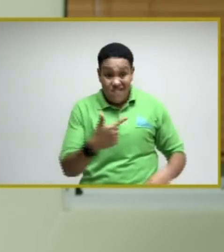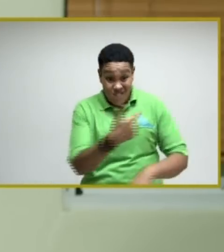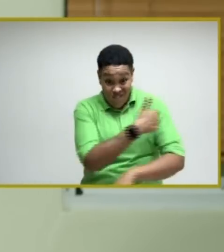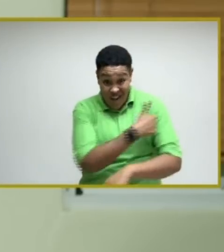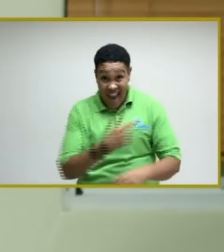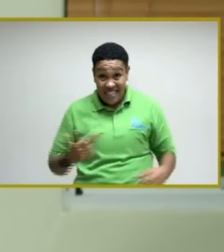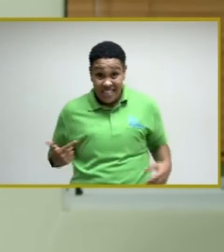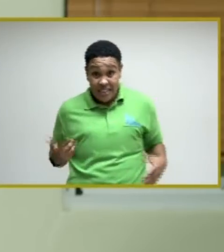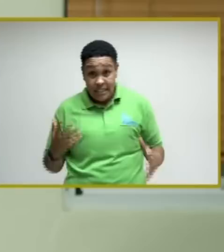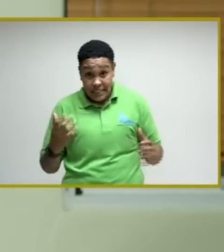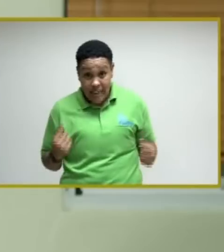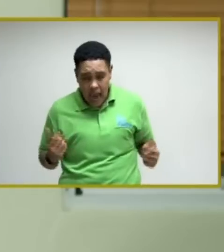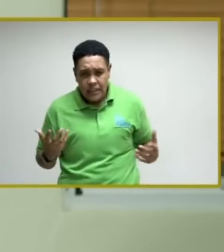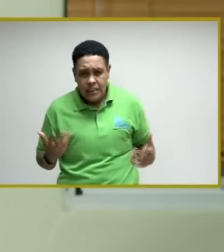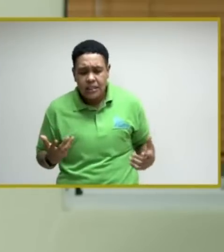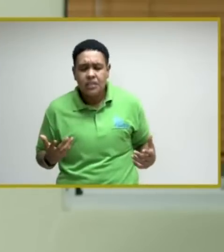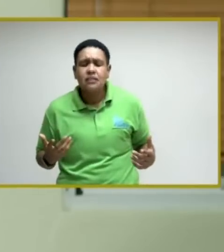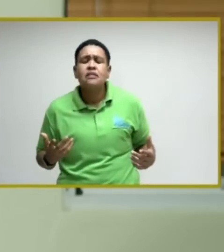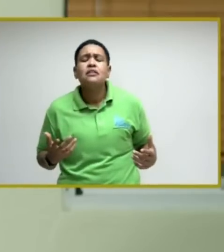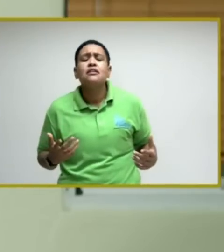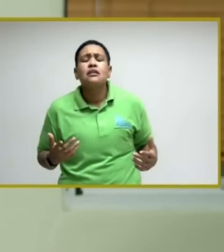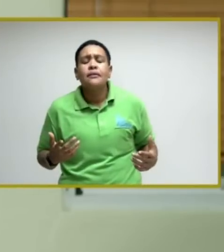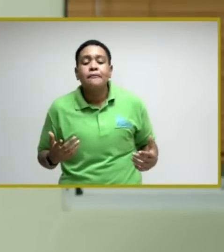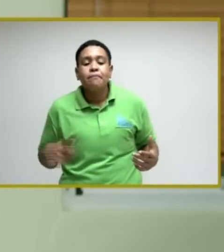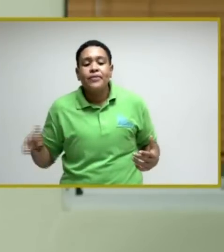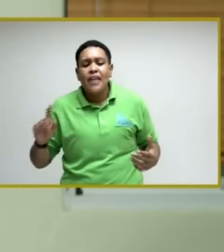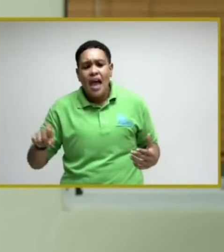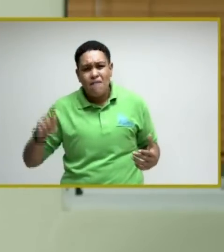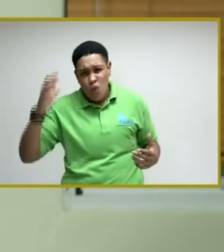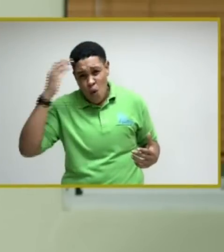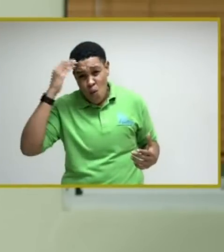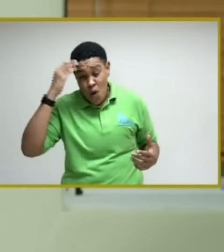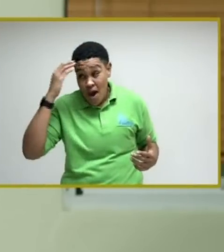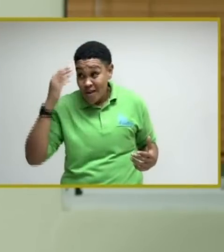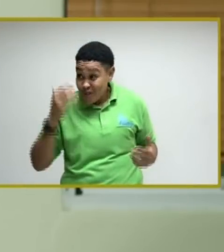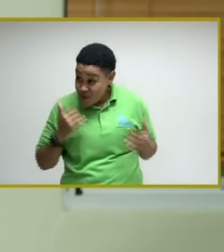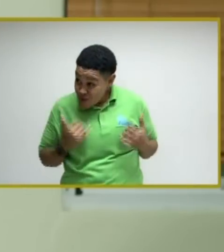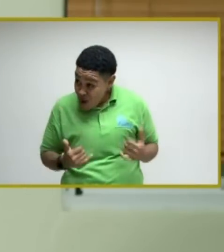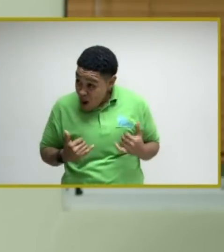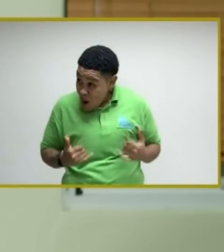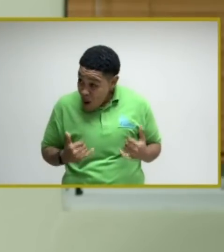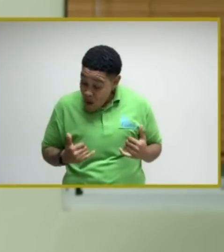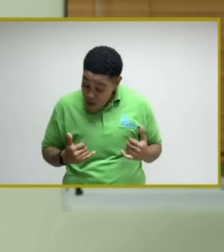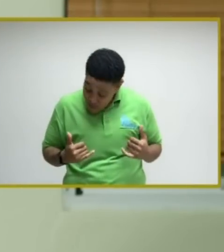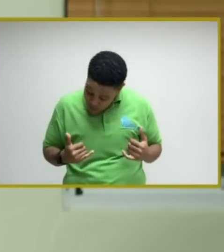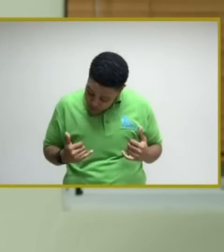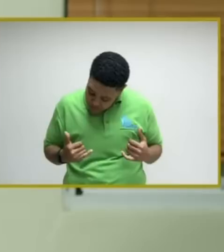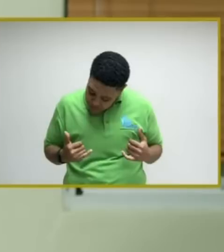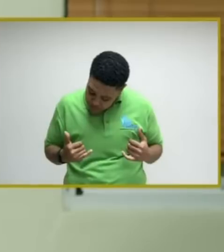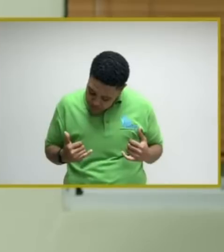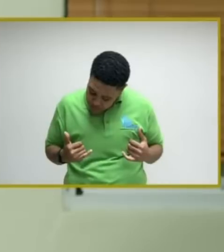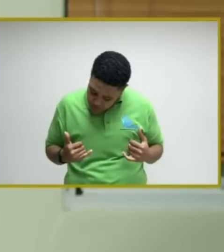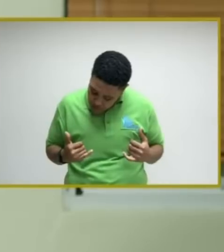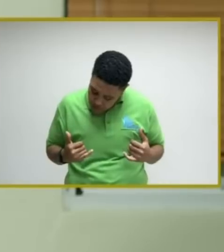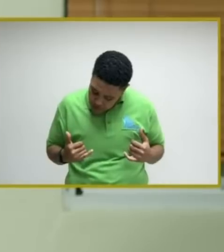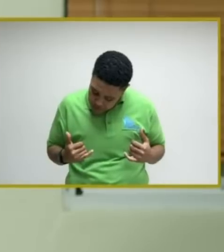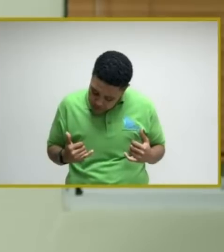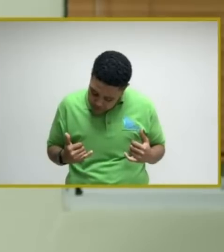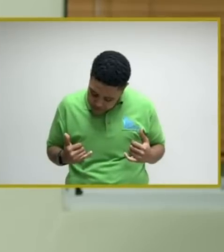vaccine dose, they have to be aware that right now we have the